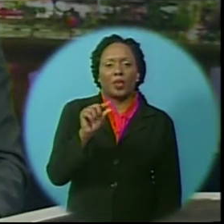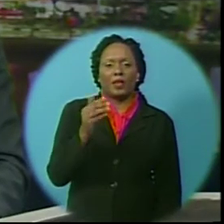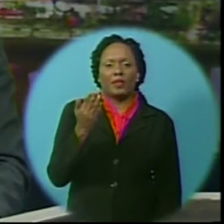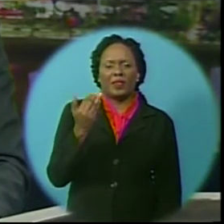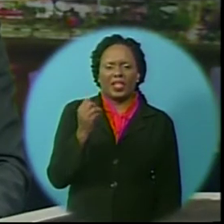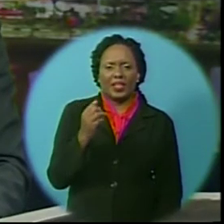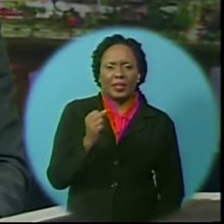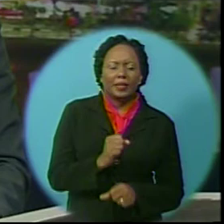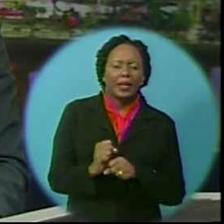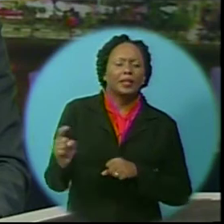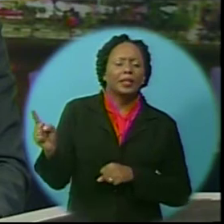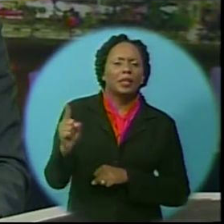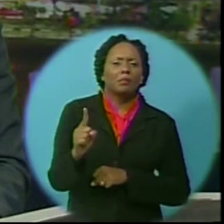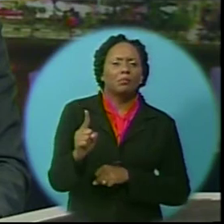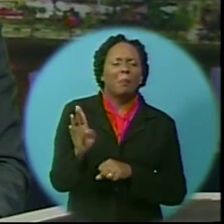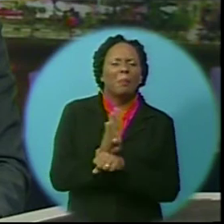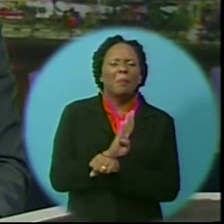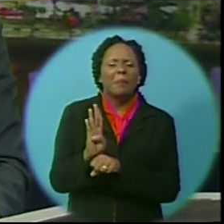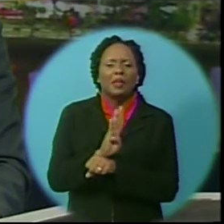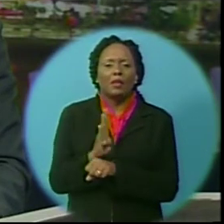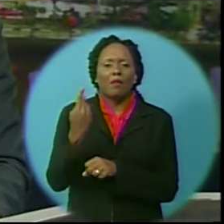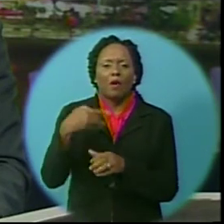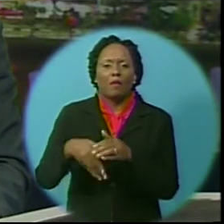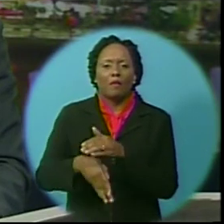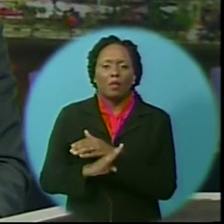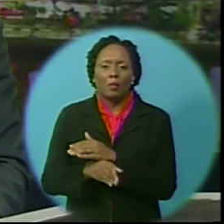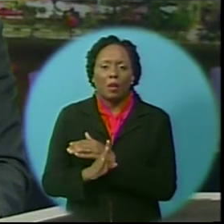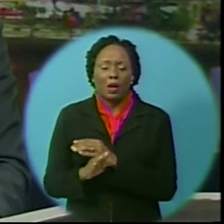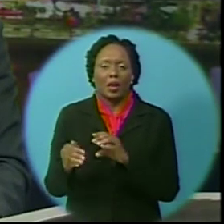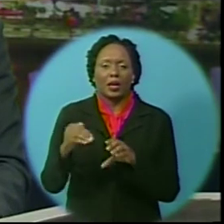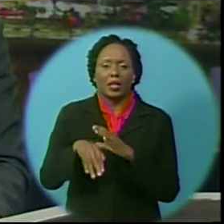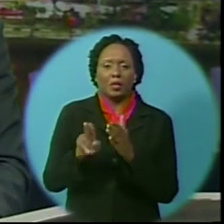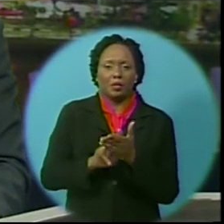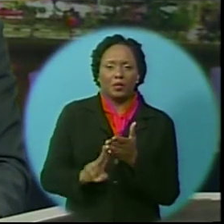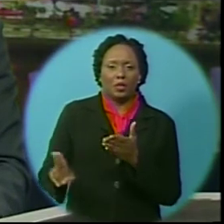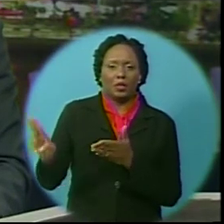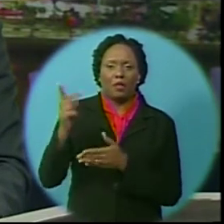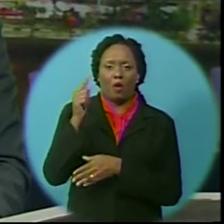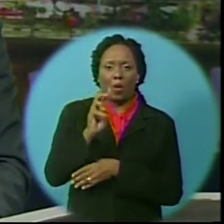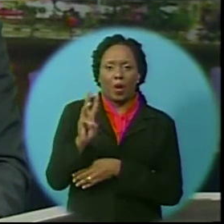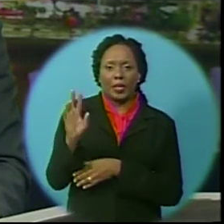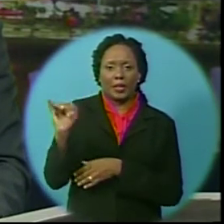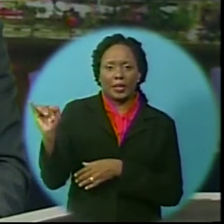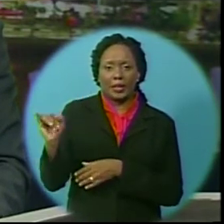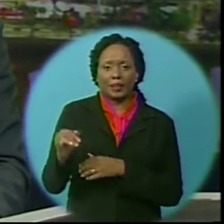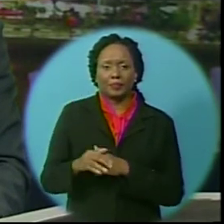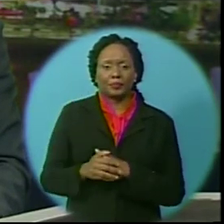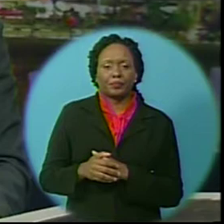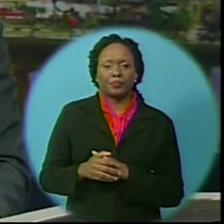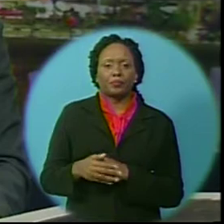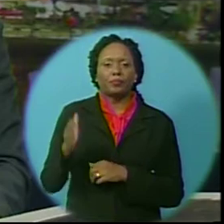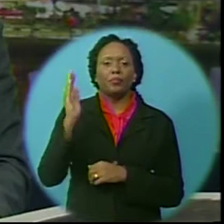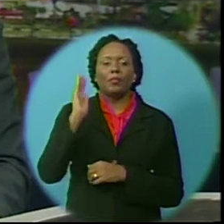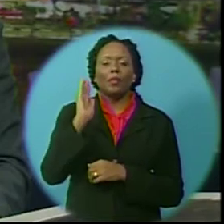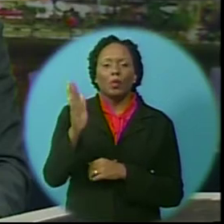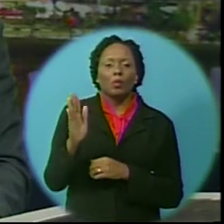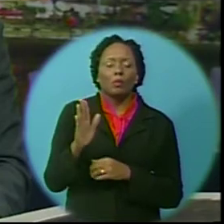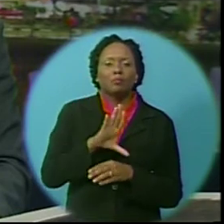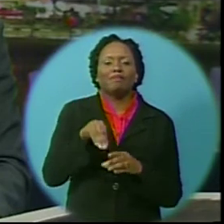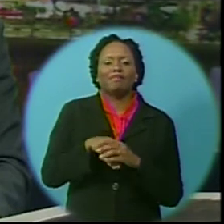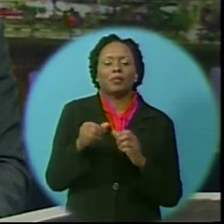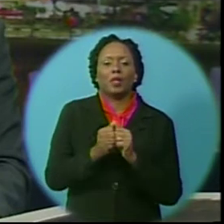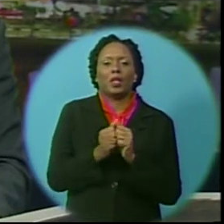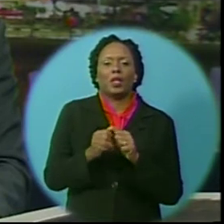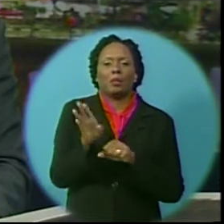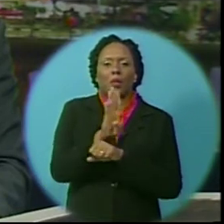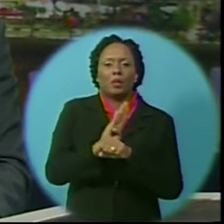2015 will be a busy year for football at the University of the West Indies. In addition to gaining promotion to the BFA's Premier